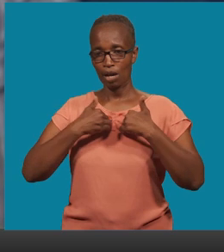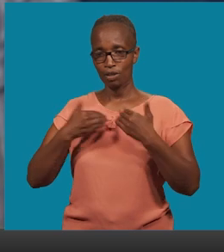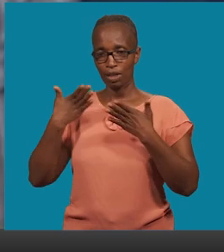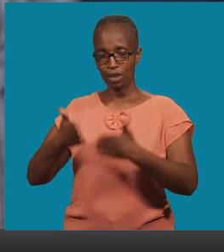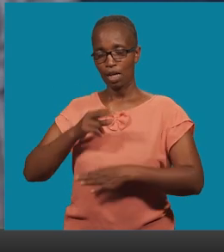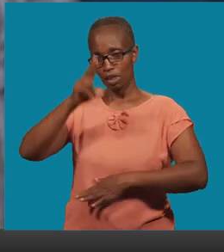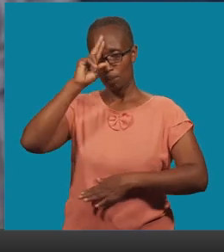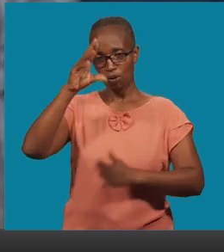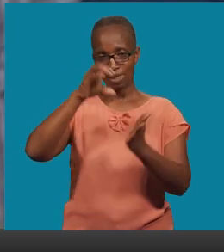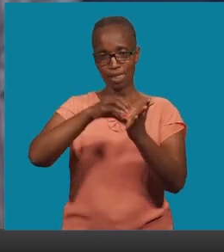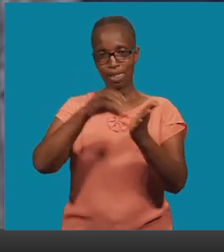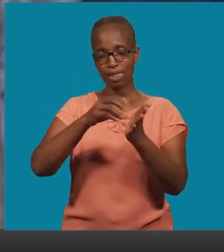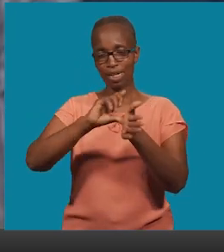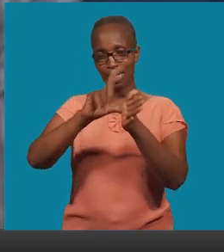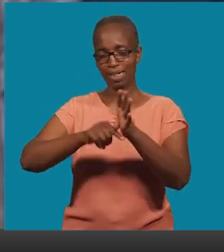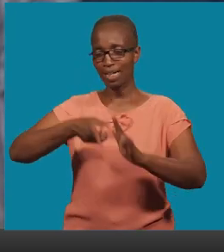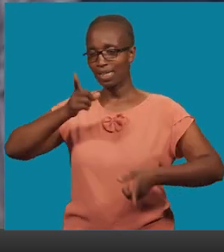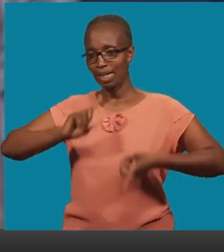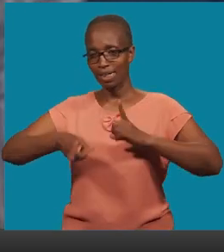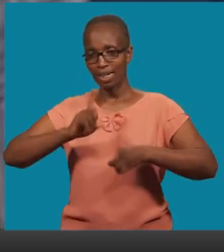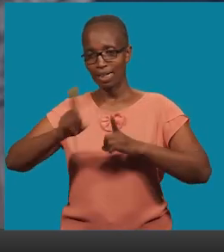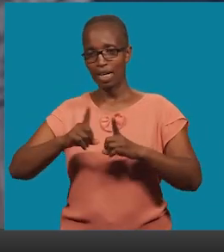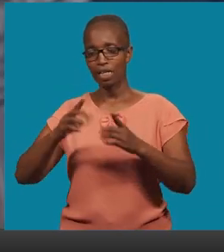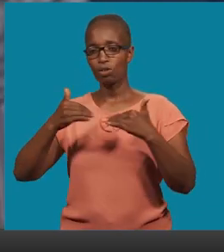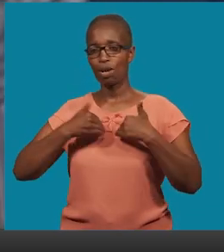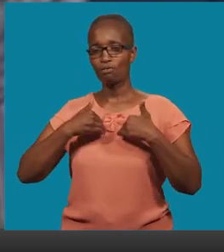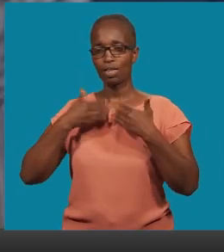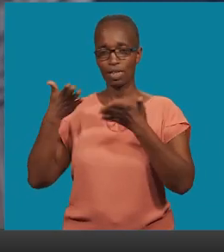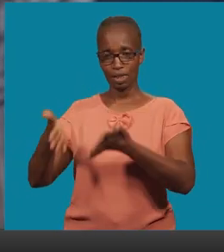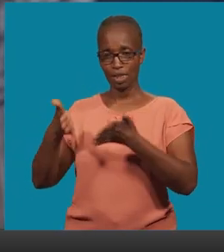this committee requires a motion,